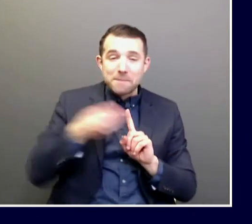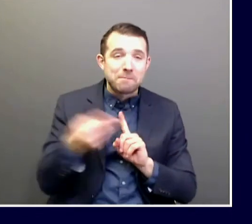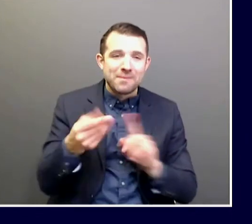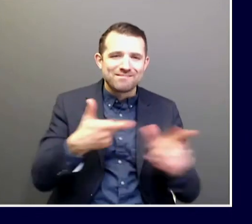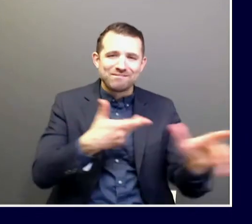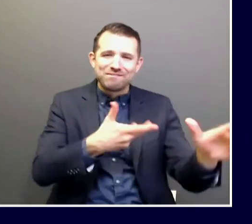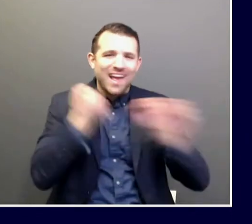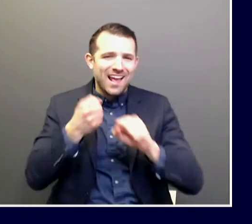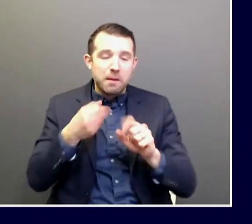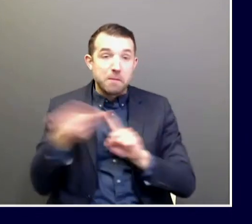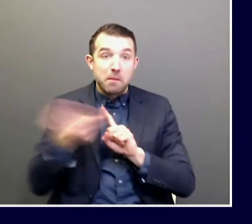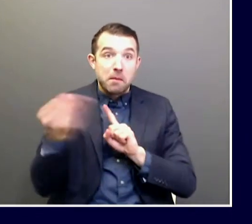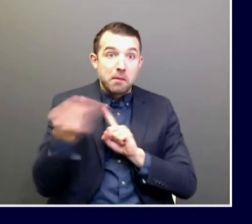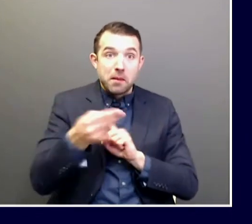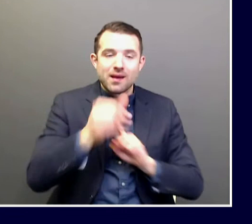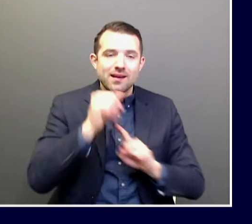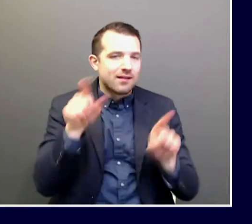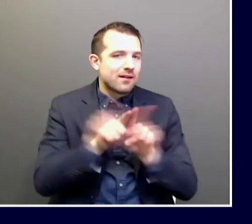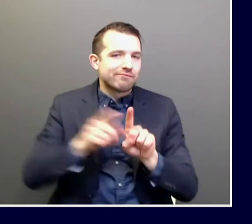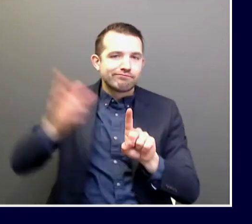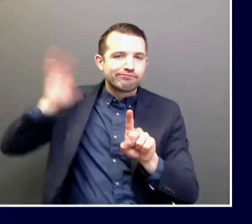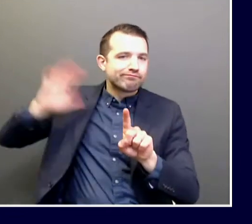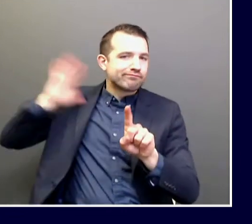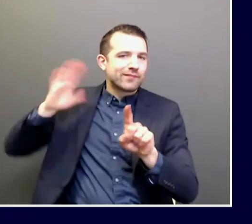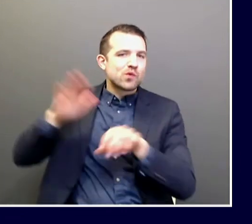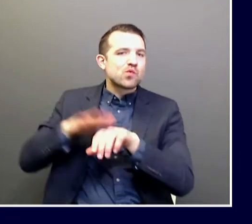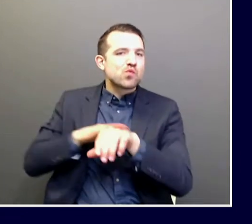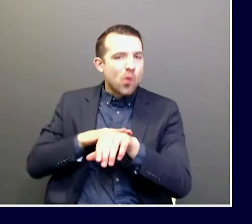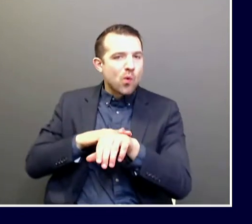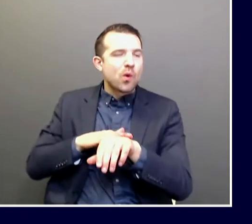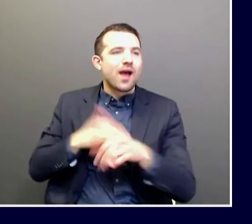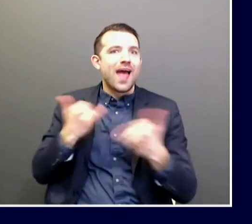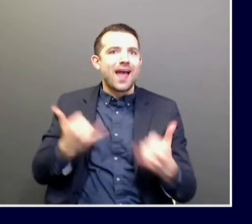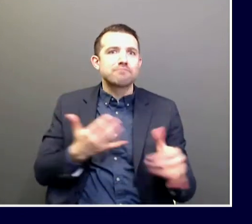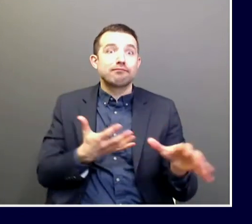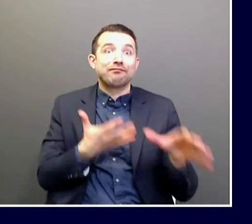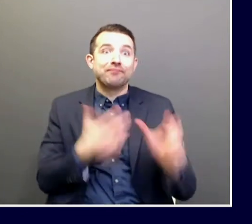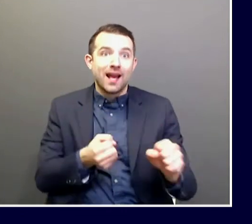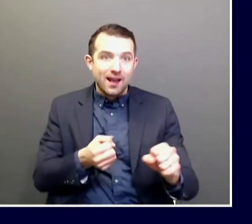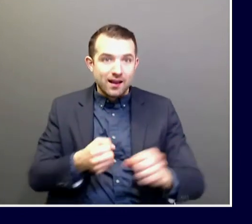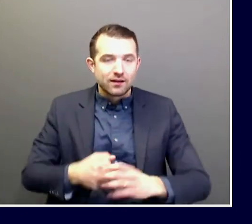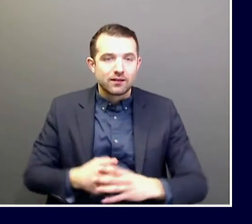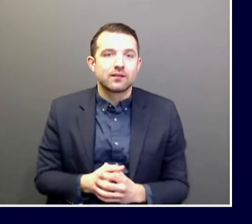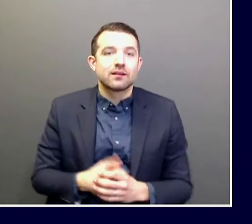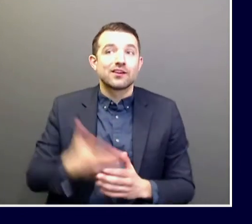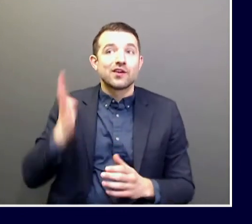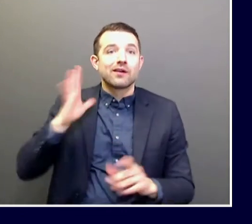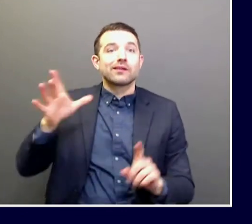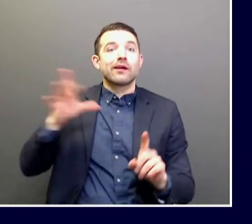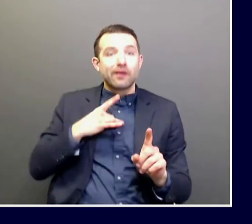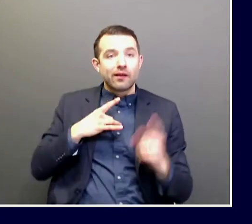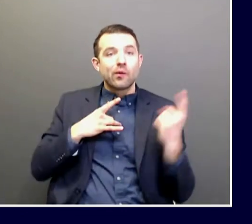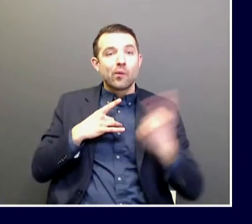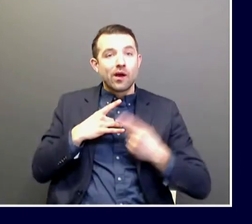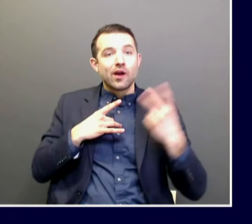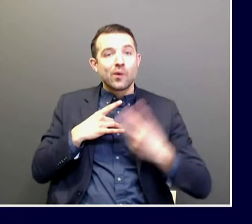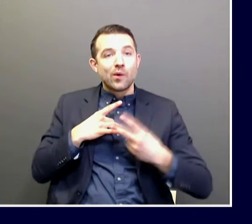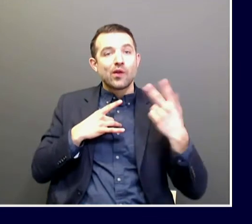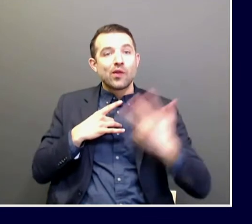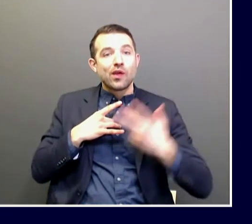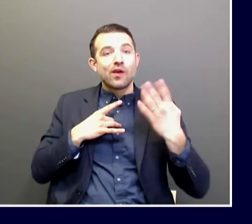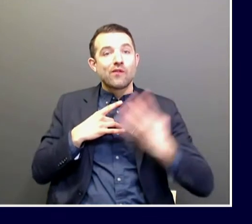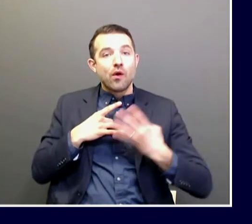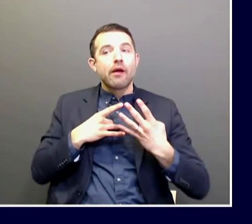exposed. And as a result, we too must transition away from the human-driven